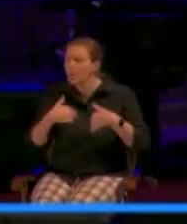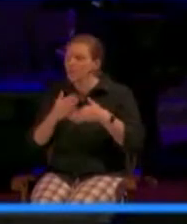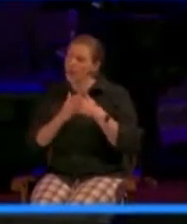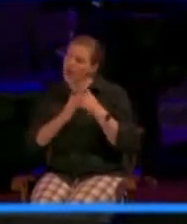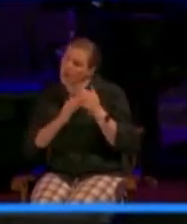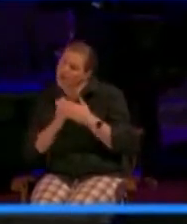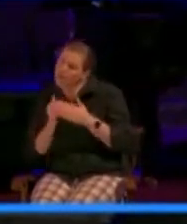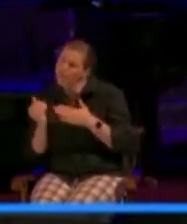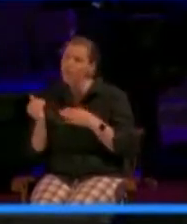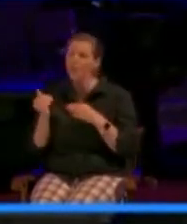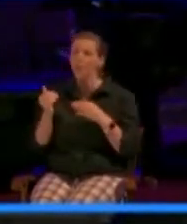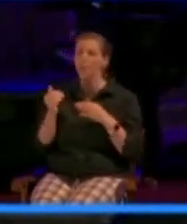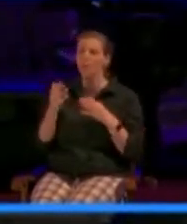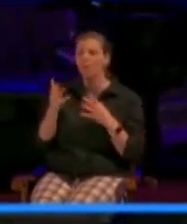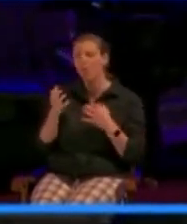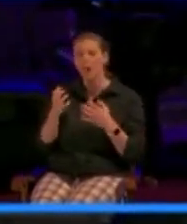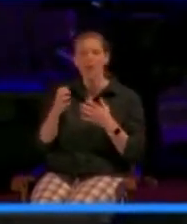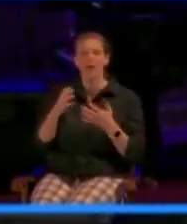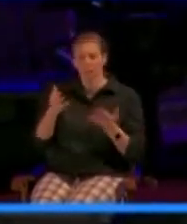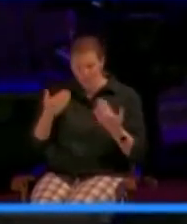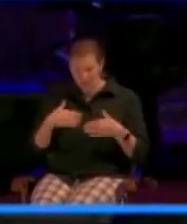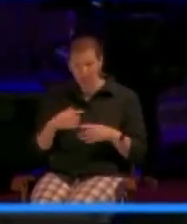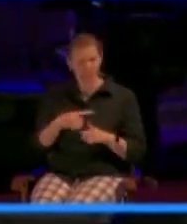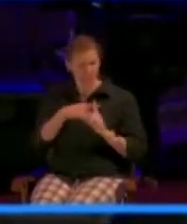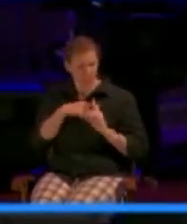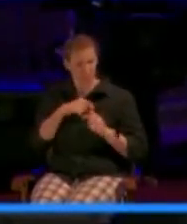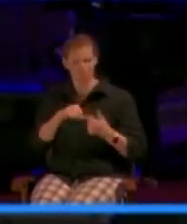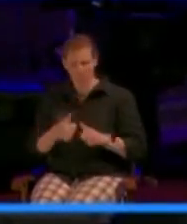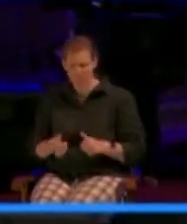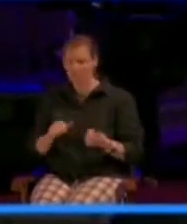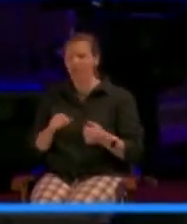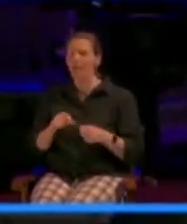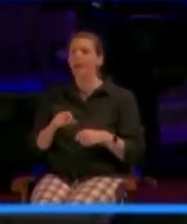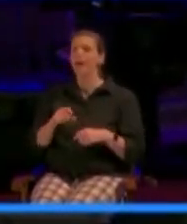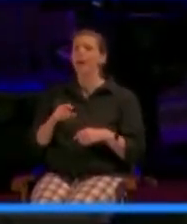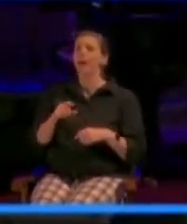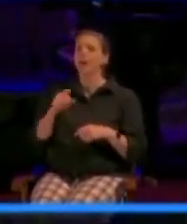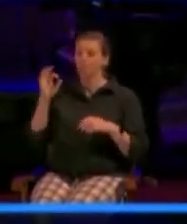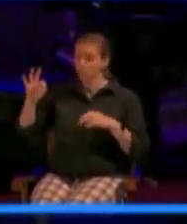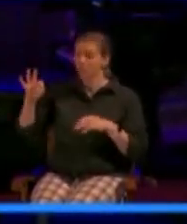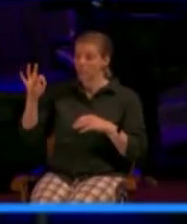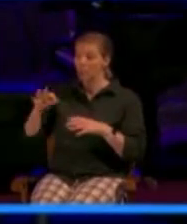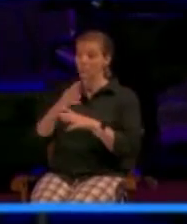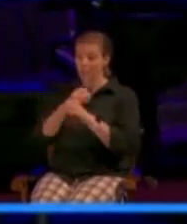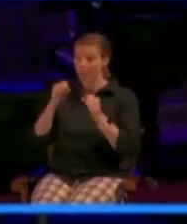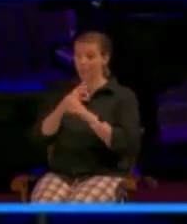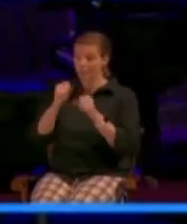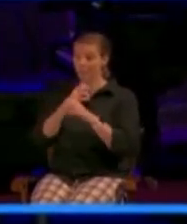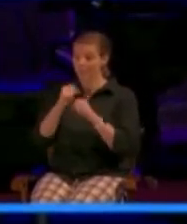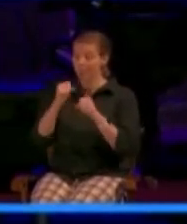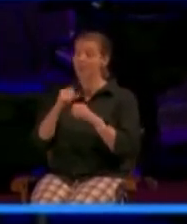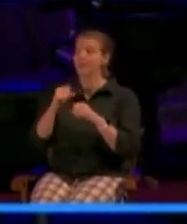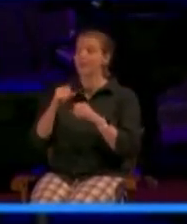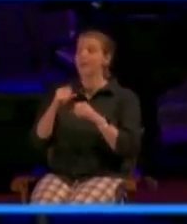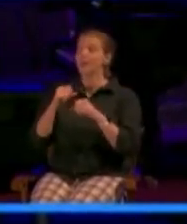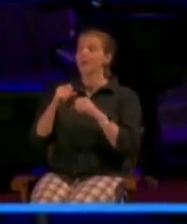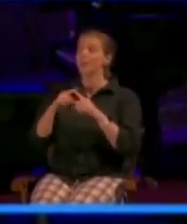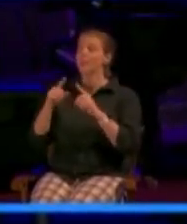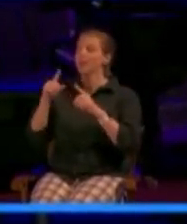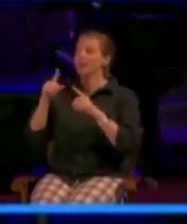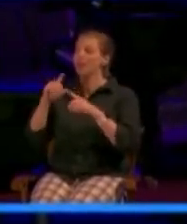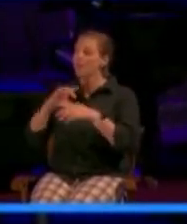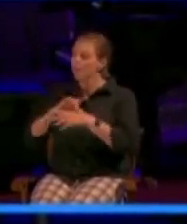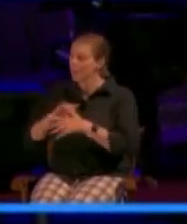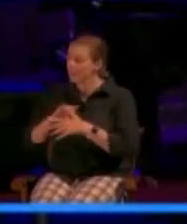on the baptism than on their conversion experience and a life being changed for Christ. One